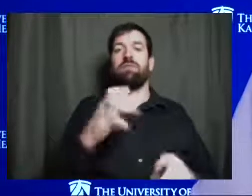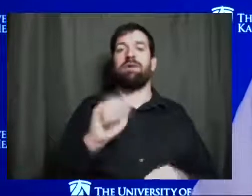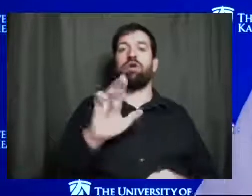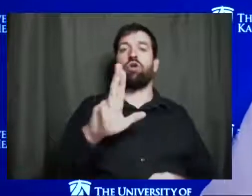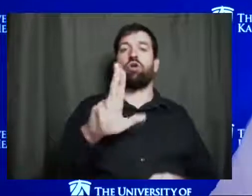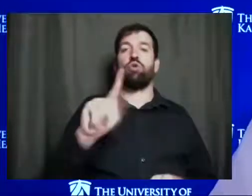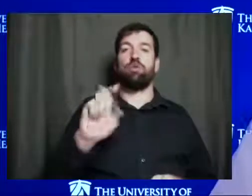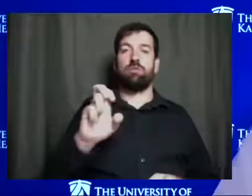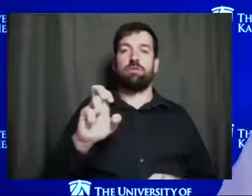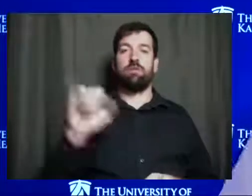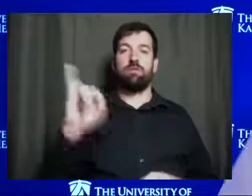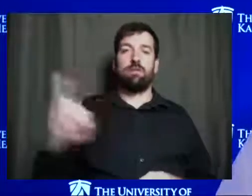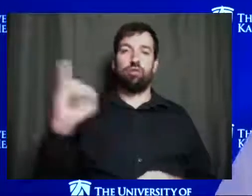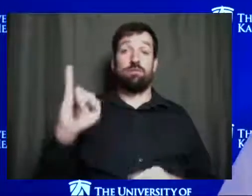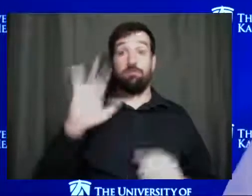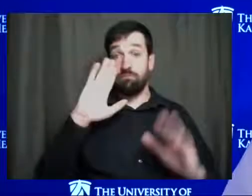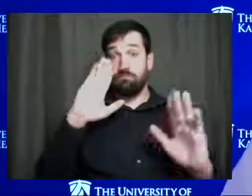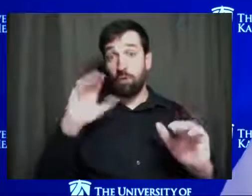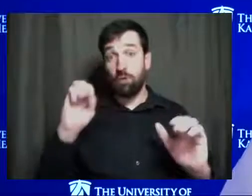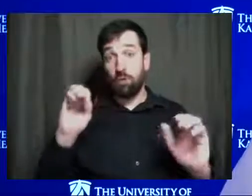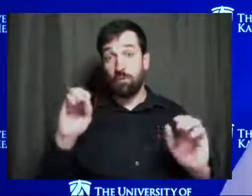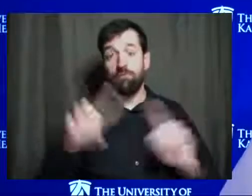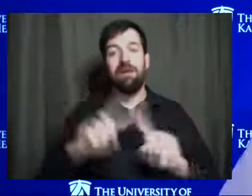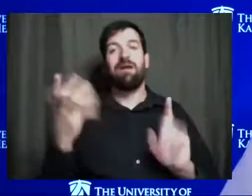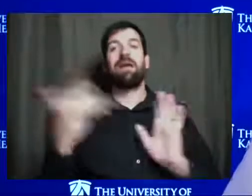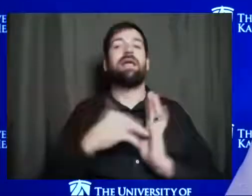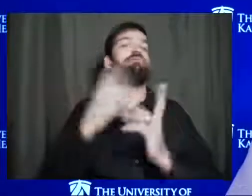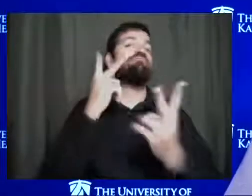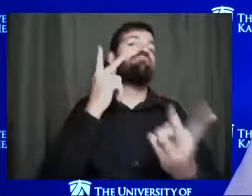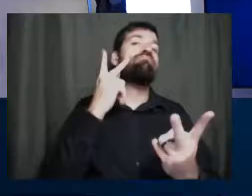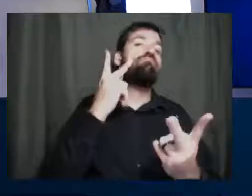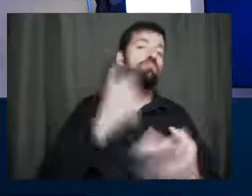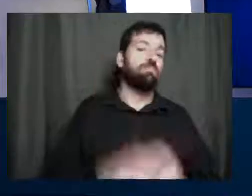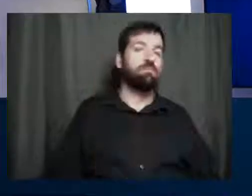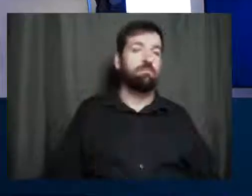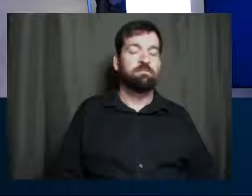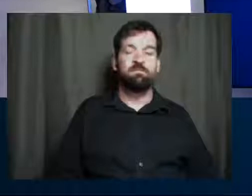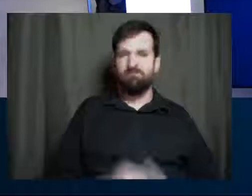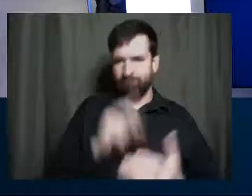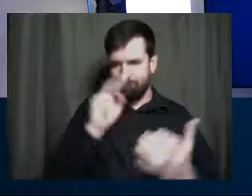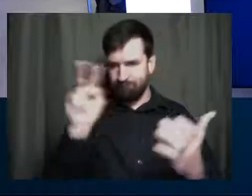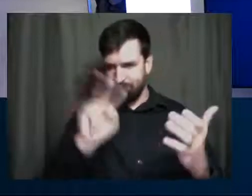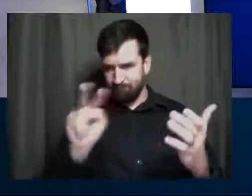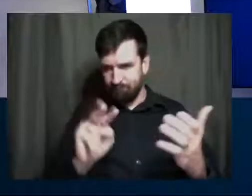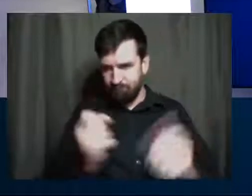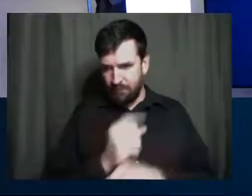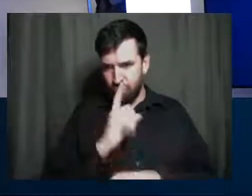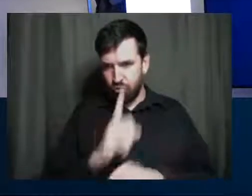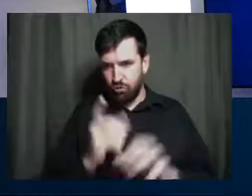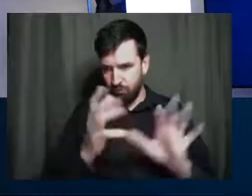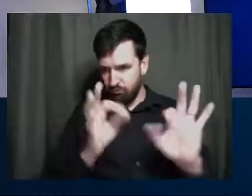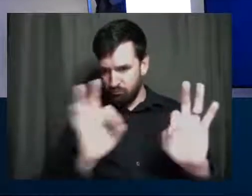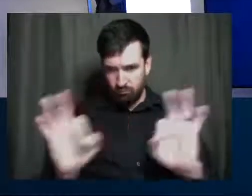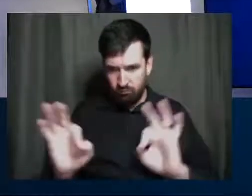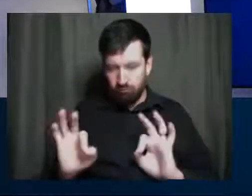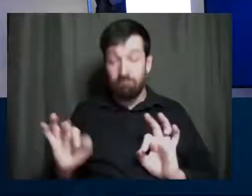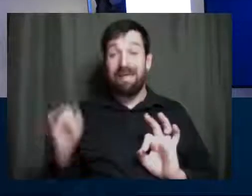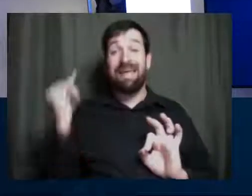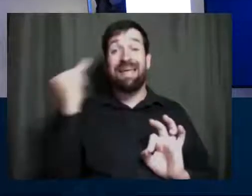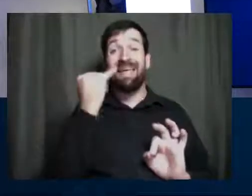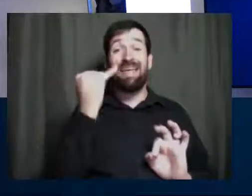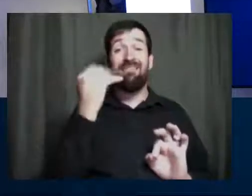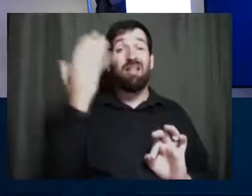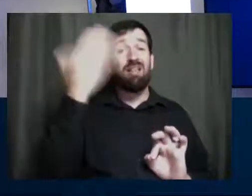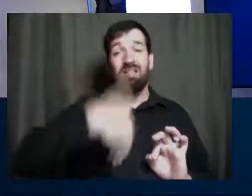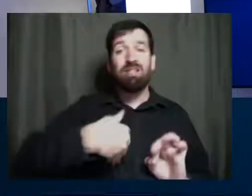Would certainly hope so, but again, time will tell. Okay, I'm just looking through to make sure I got everybody's question. If I did not get them, I'll hold on to